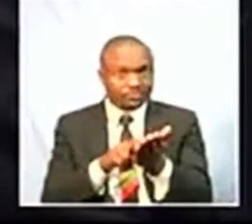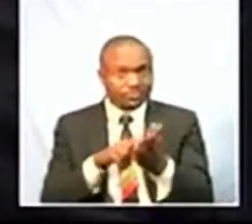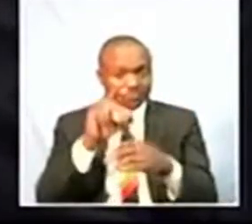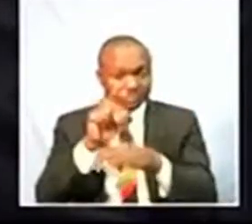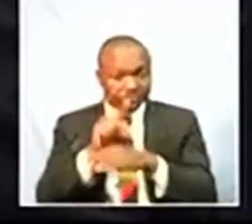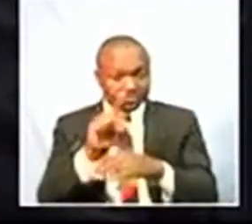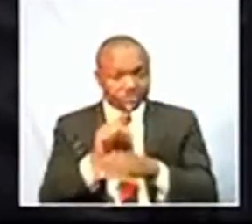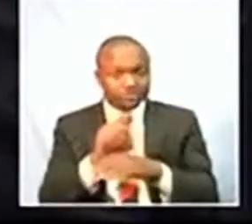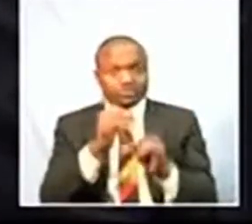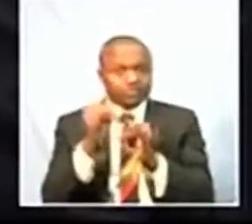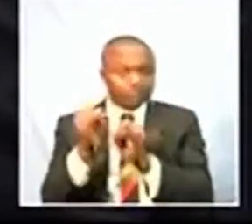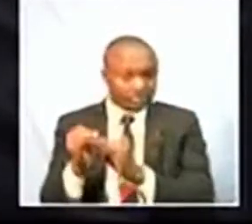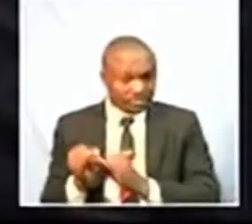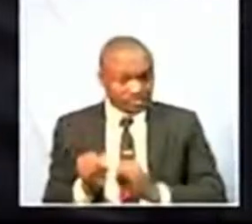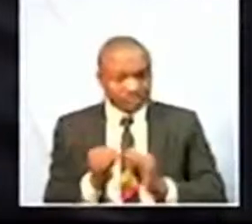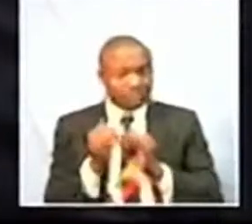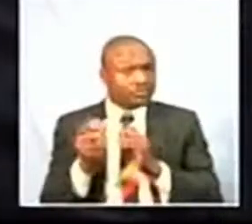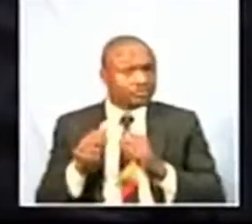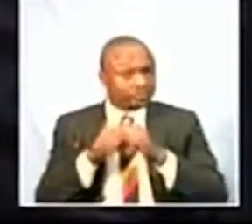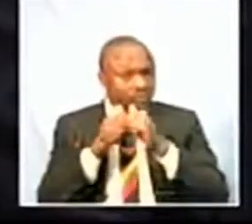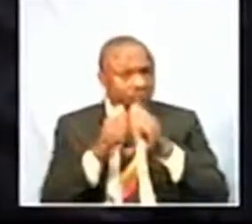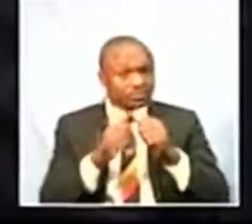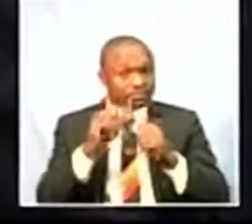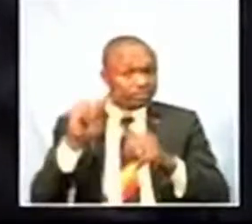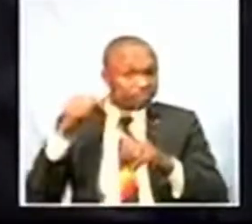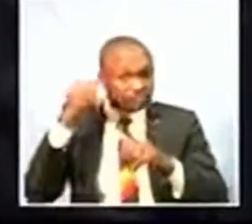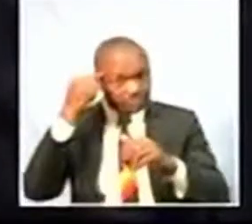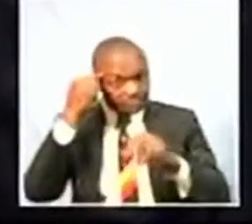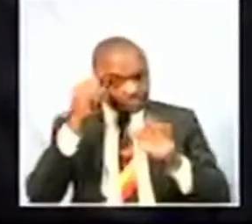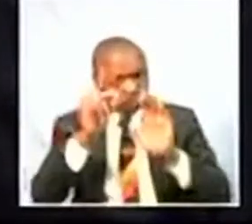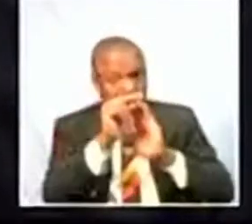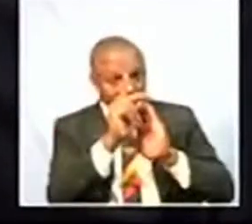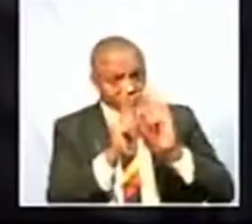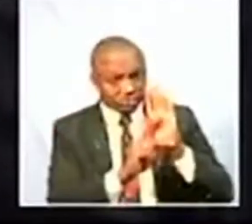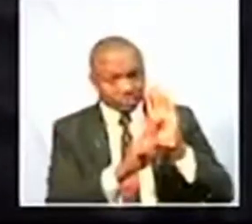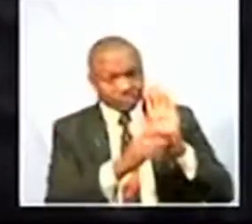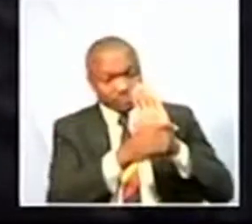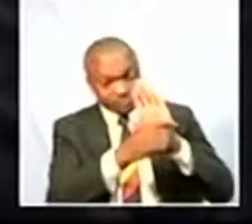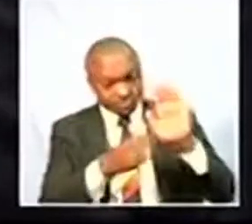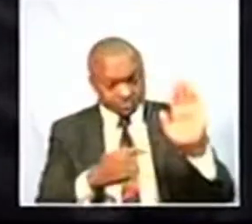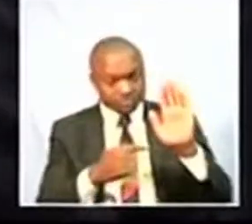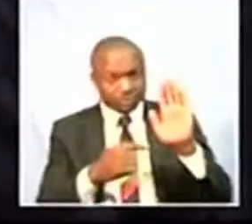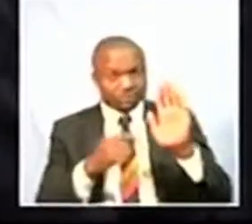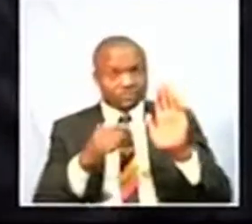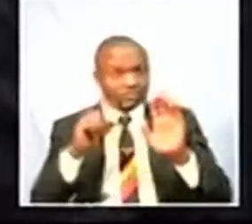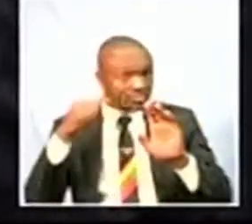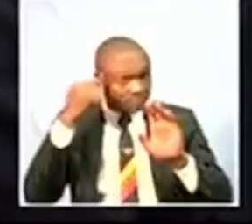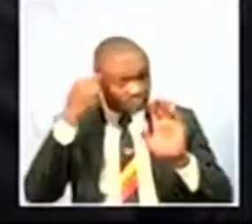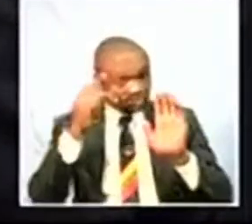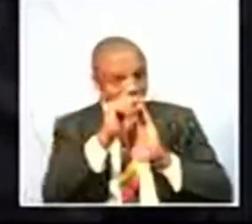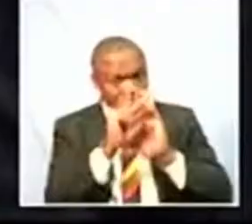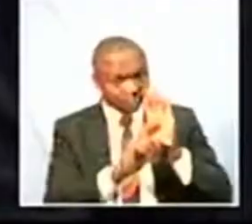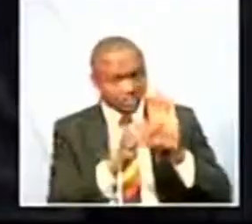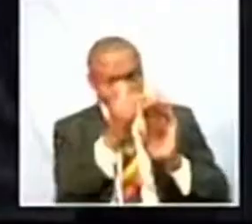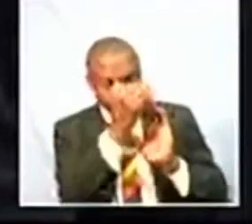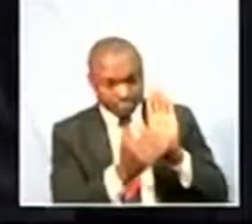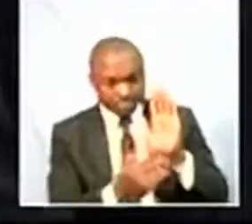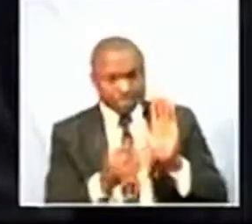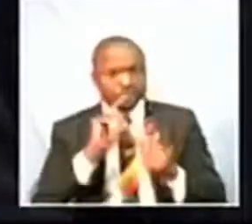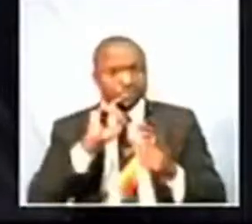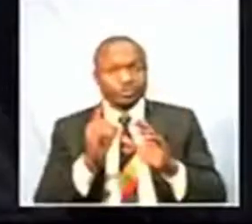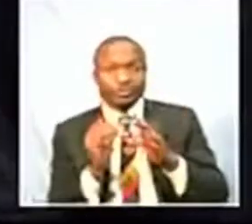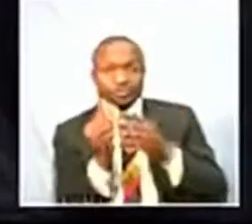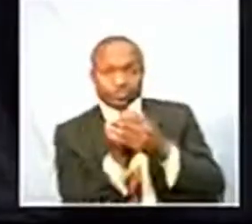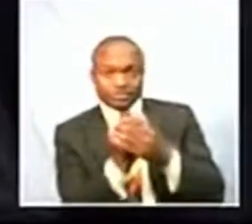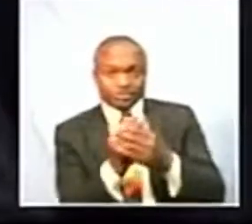guide that in line with the government policy, underline in line with the government policy, the following should be included in